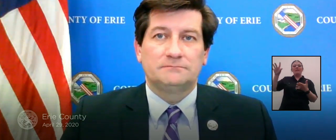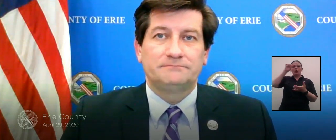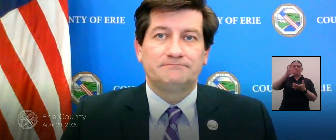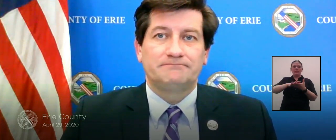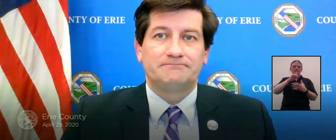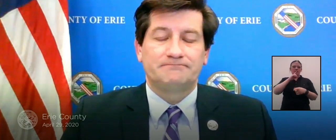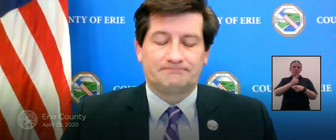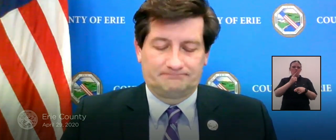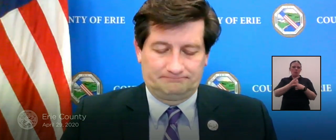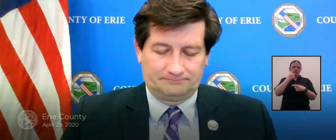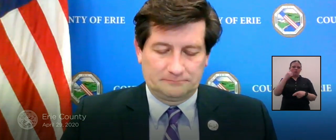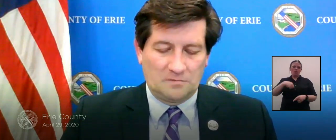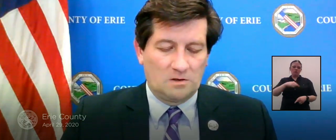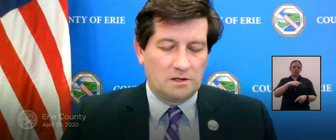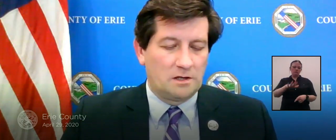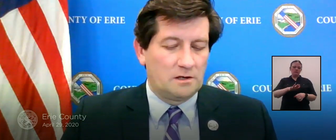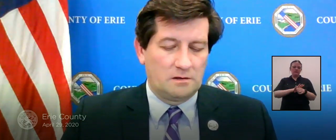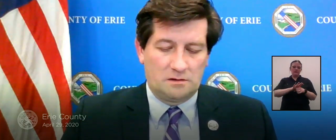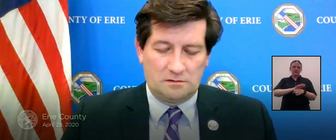region.